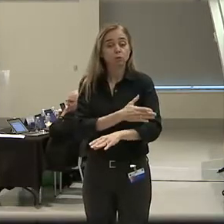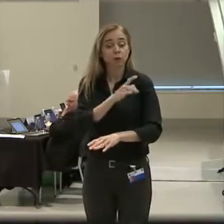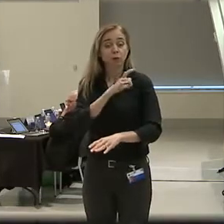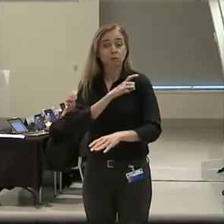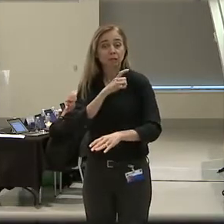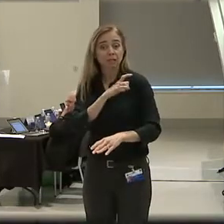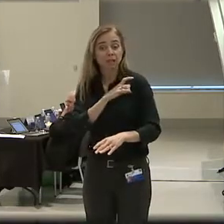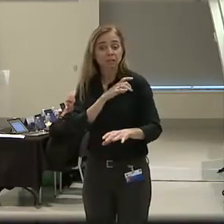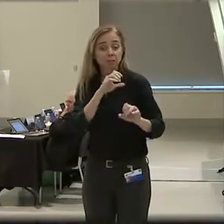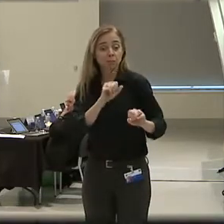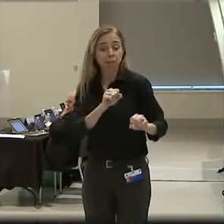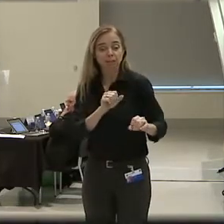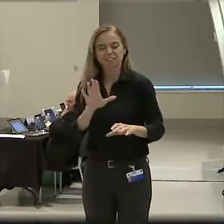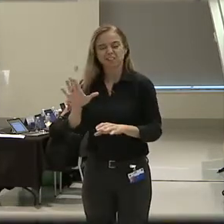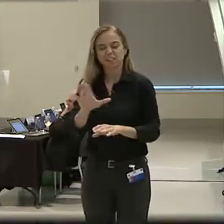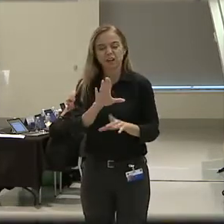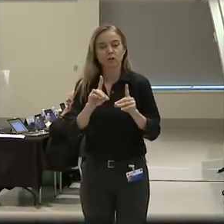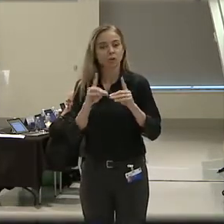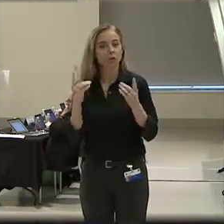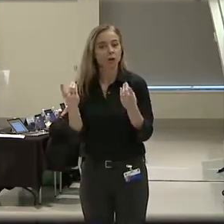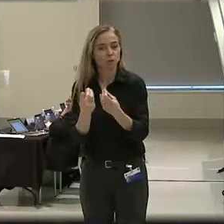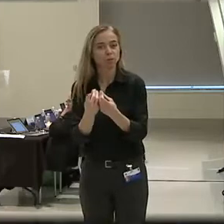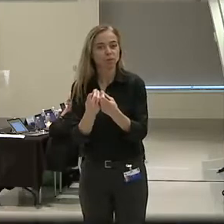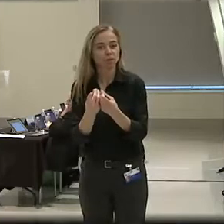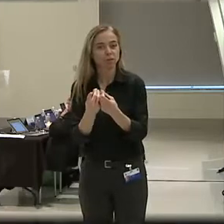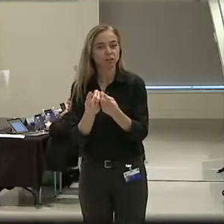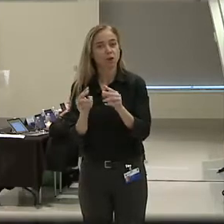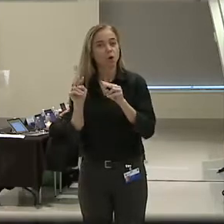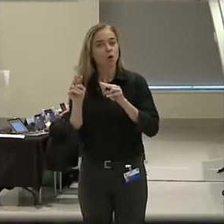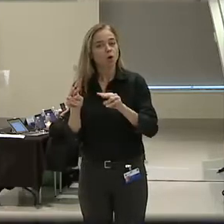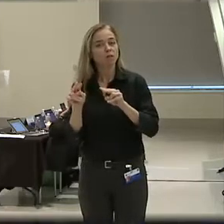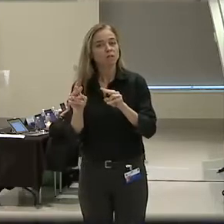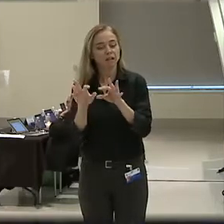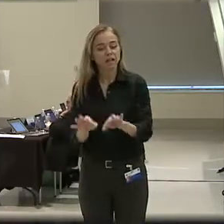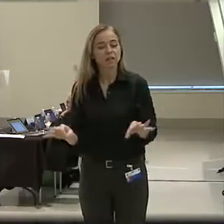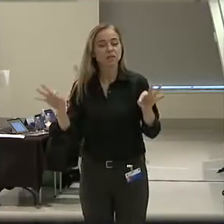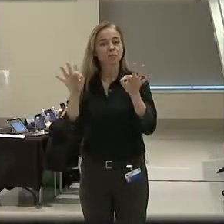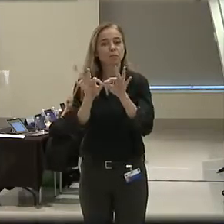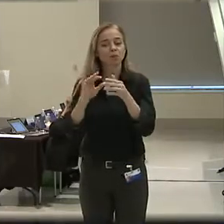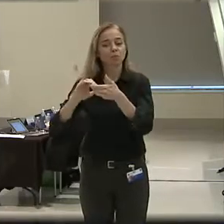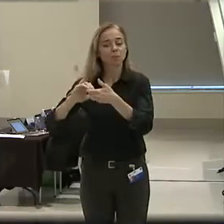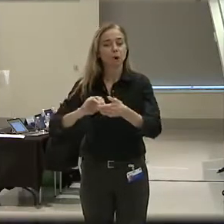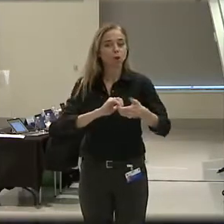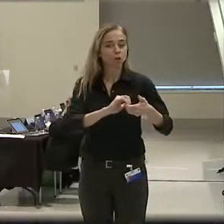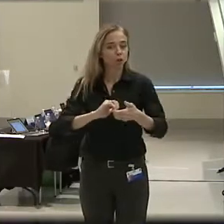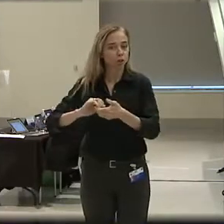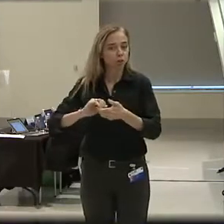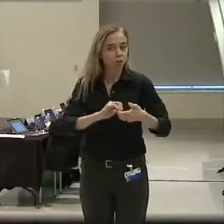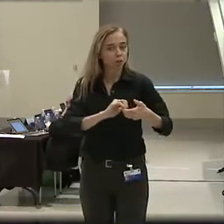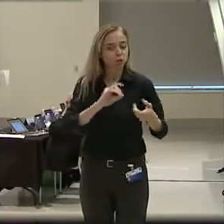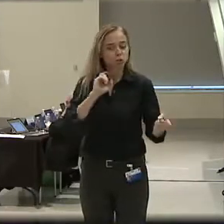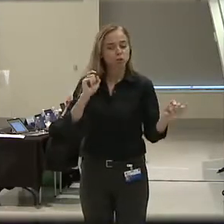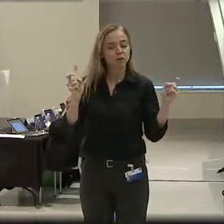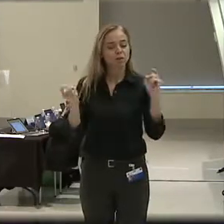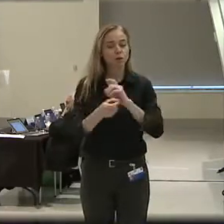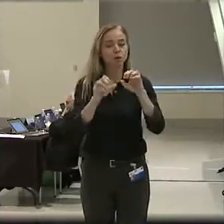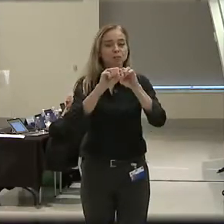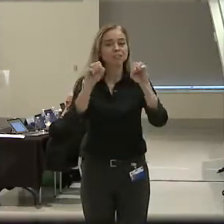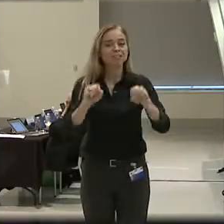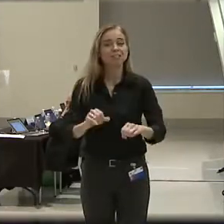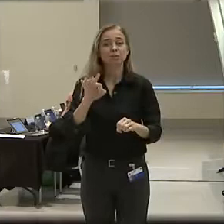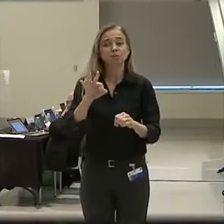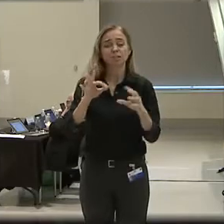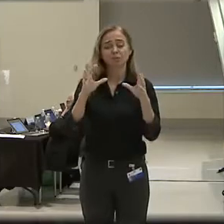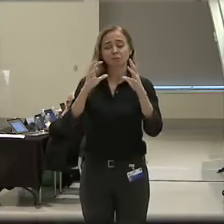to improve police departments, that the oversight is an important partner in helping to reform systems that are broken and they're